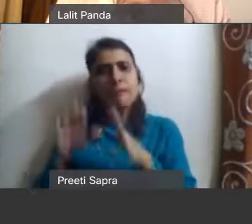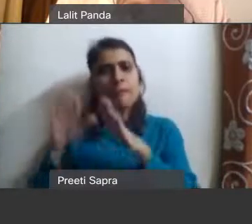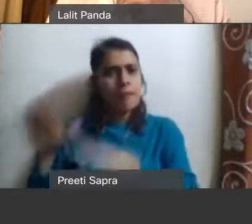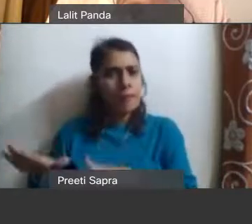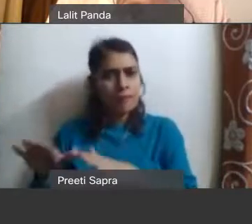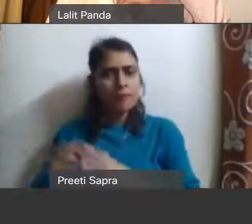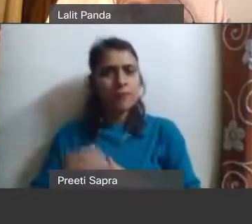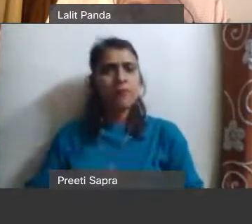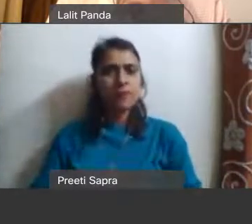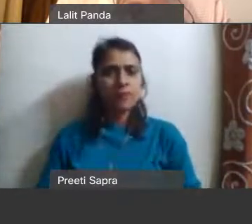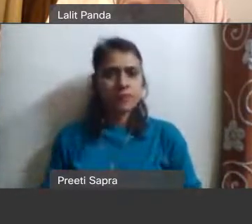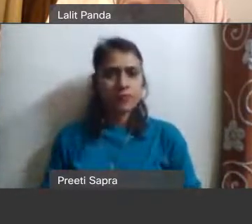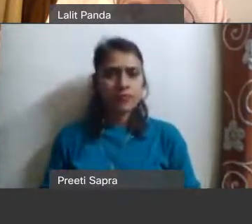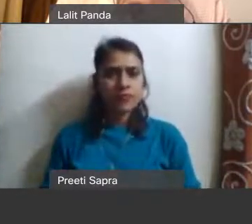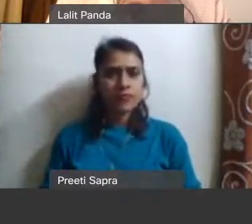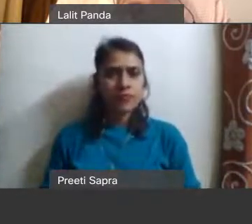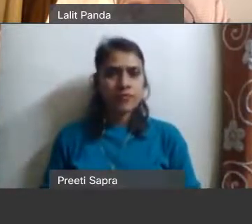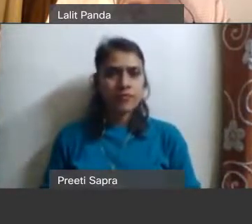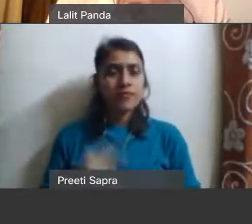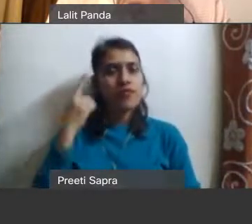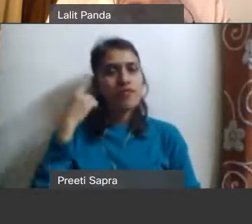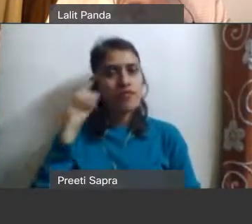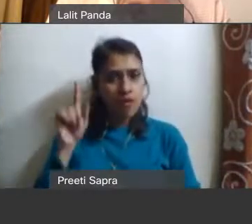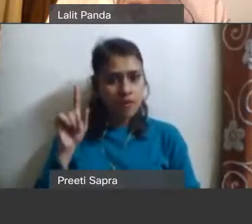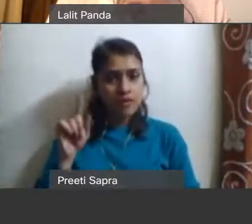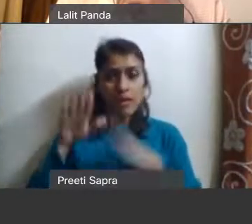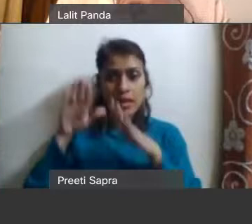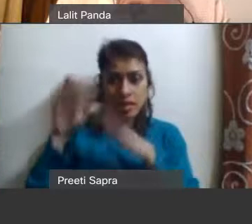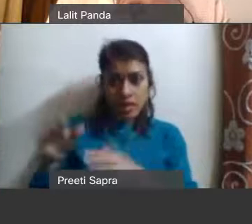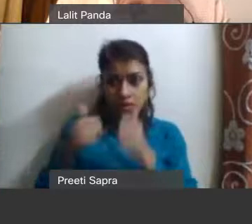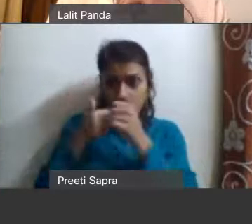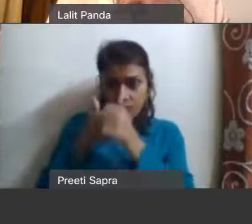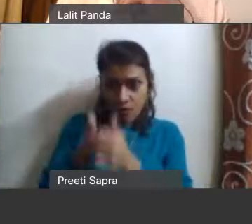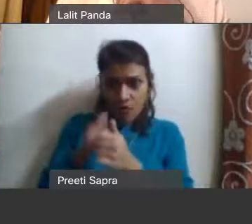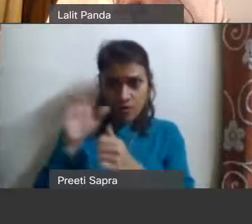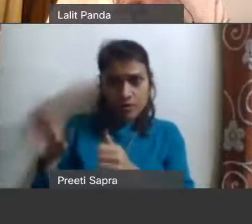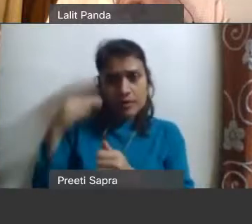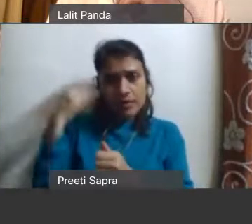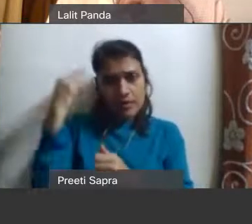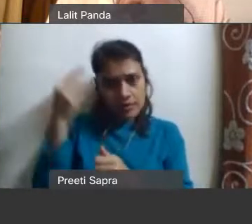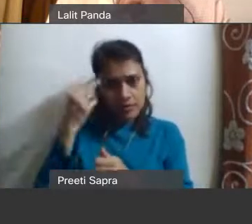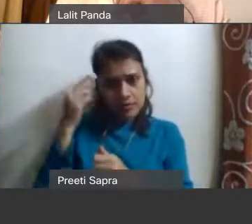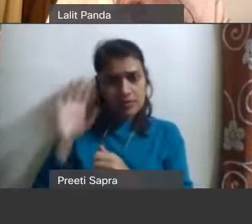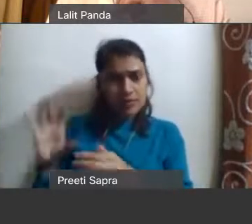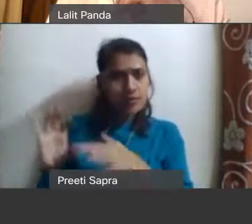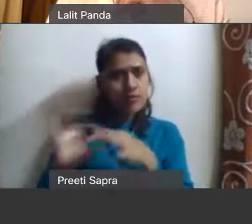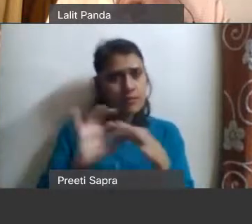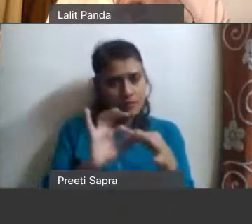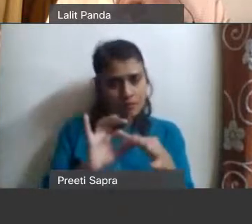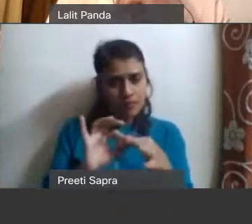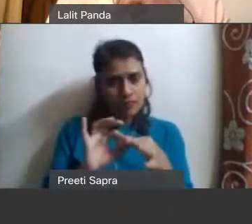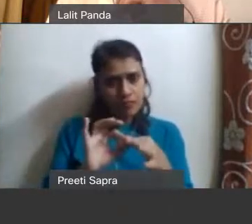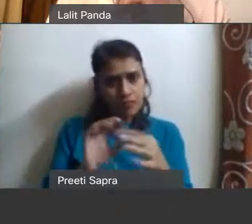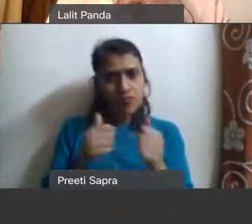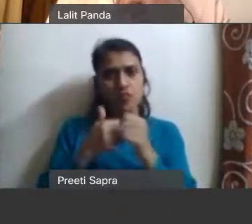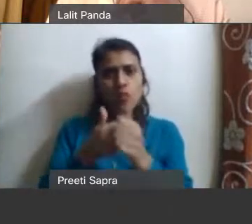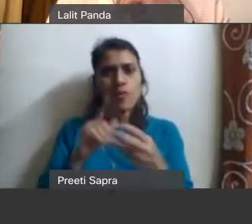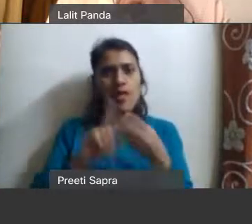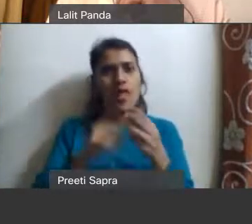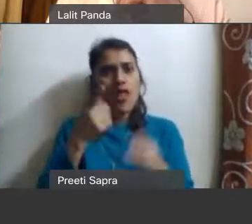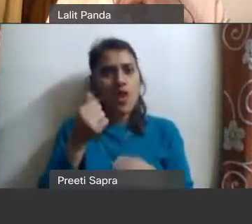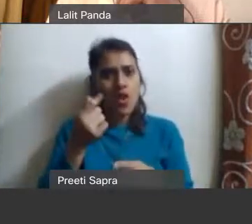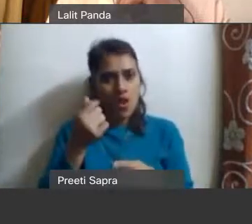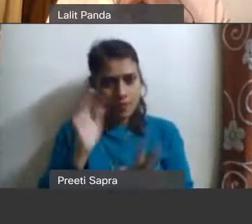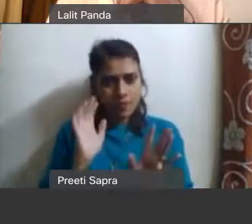is to really rely on that part of reasonable classification jurisprudence, particularly in economic